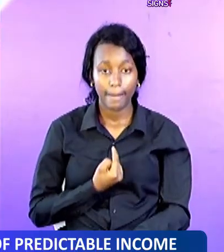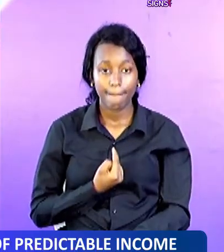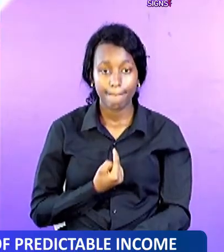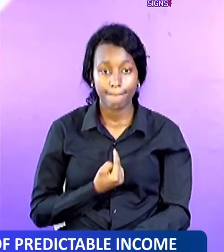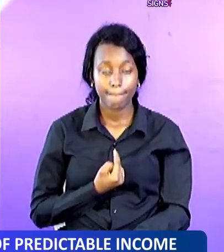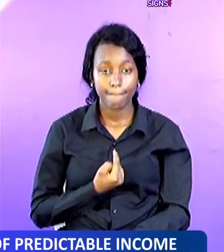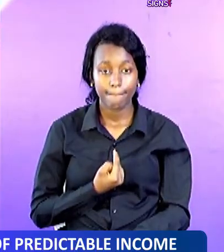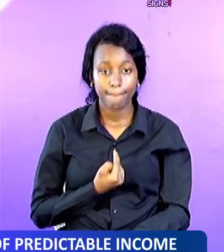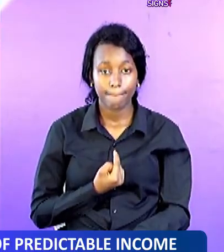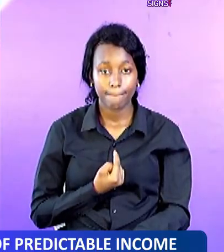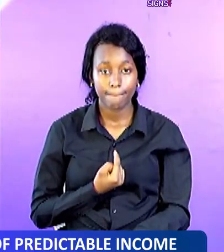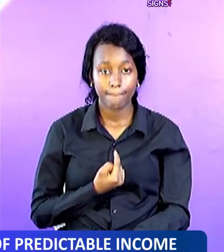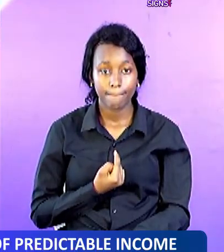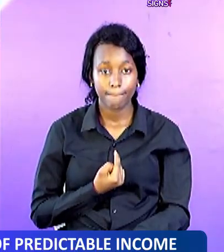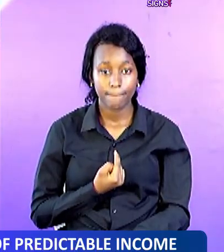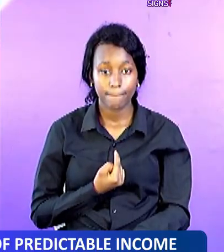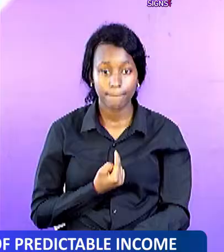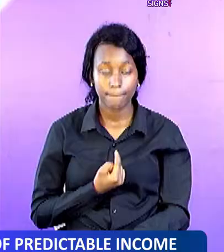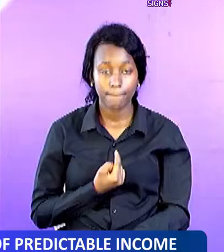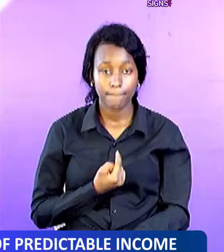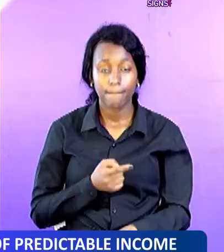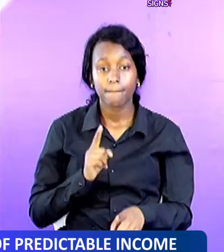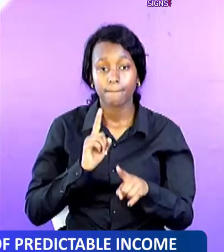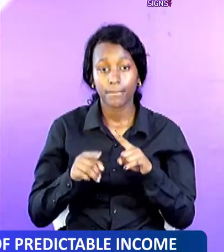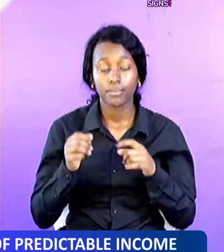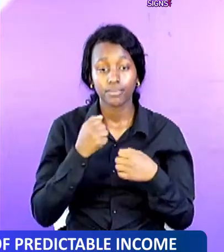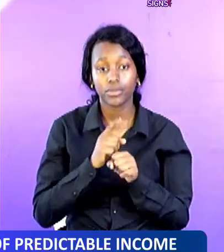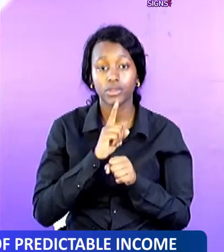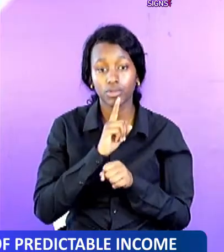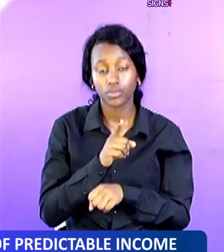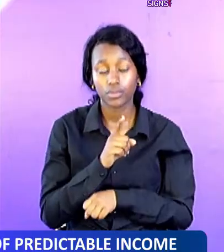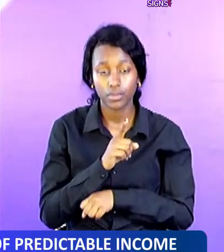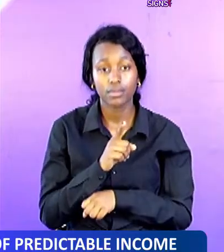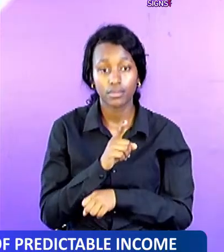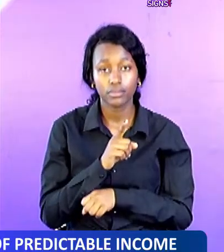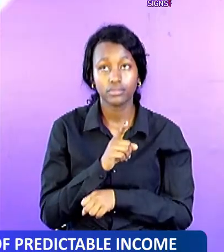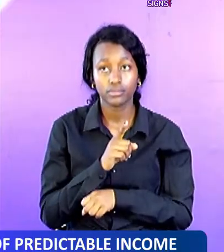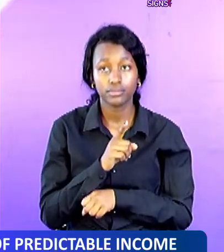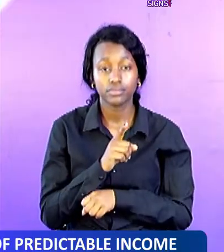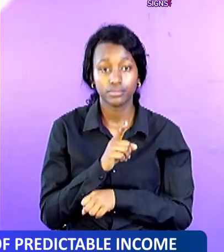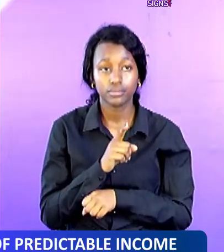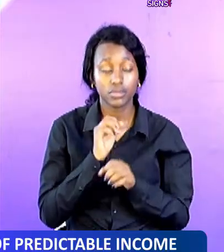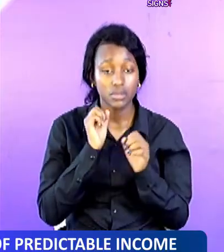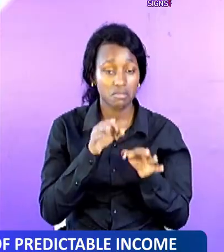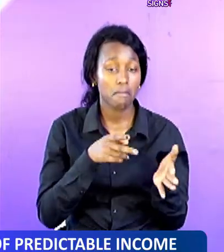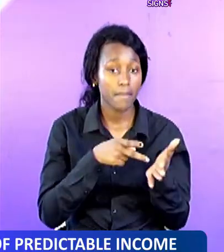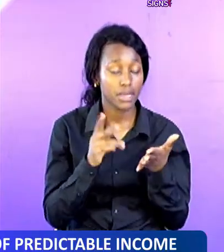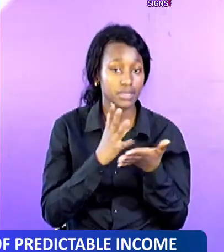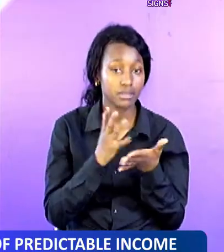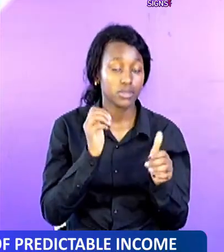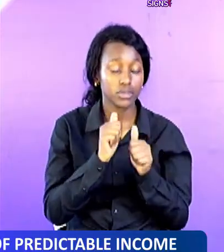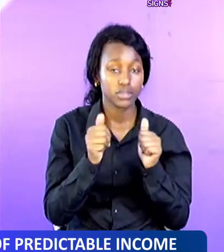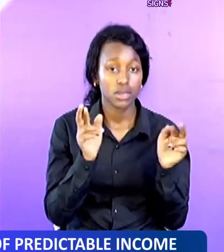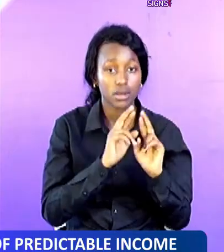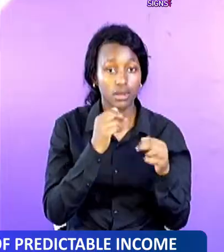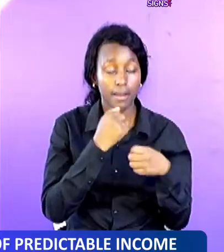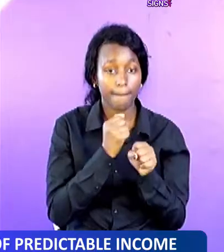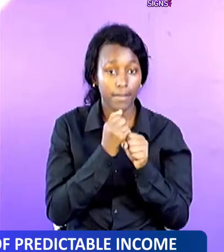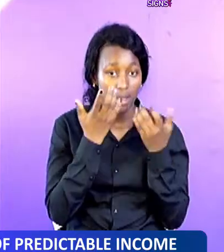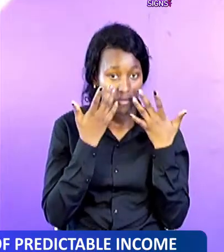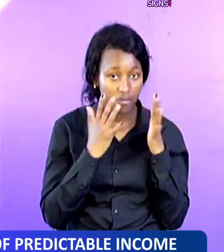essentially, your returns should be higher from going in the construction route. When you buy something that is ready-made or that is already